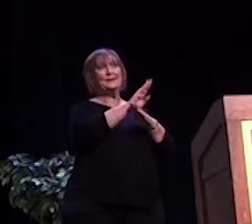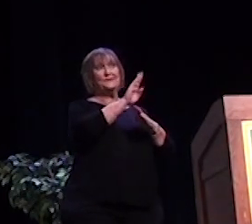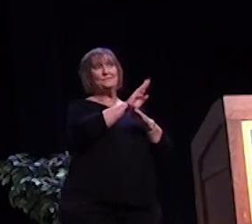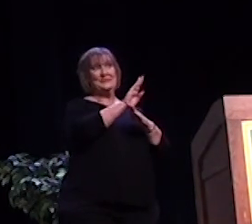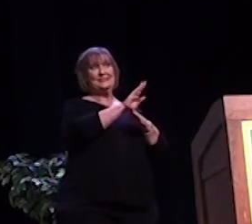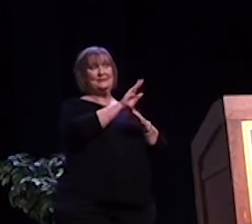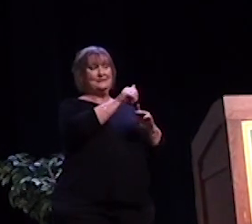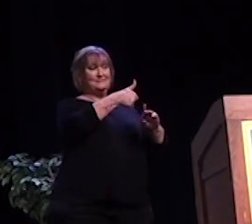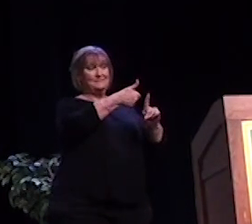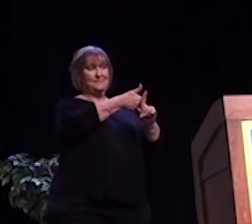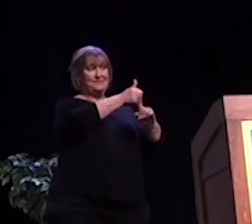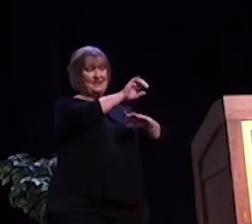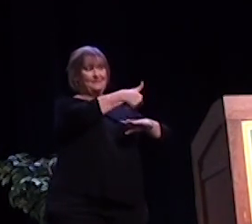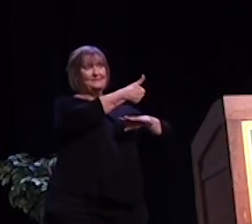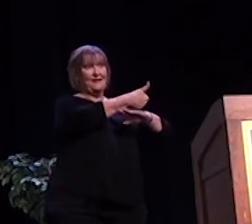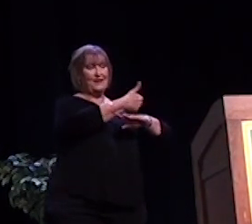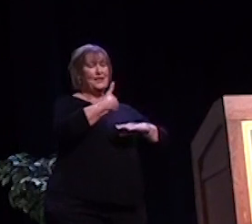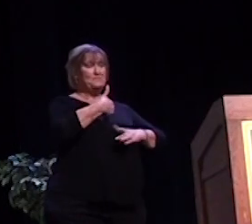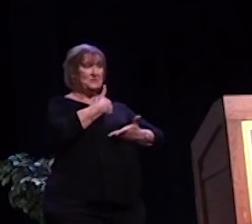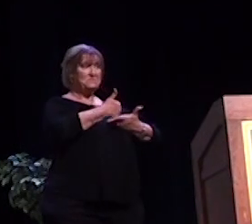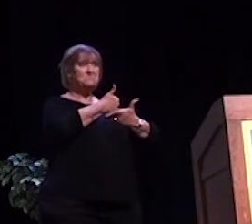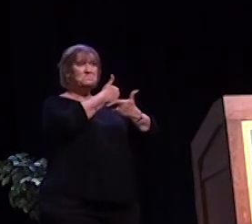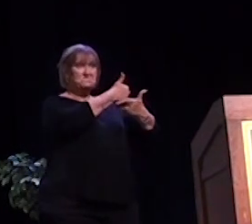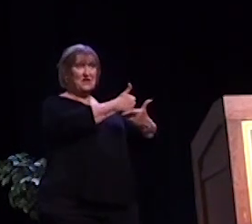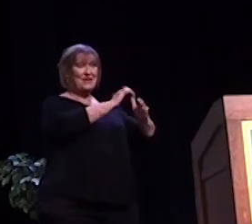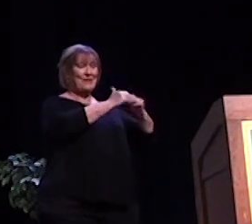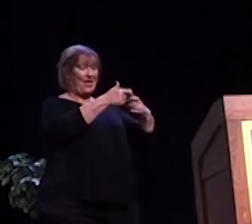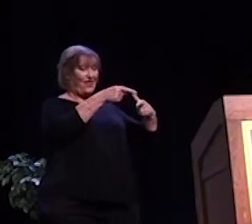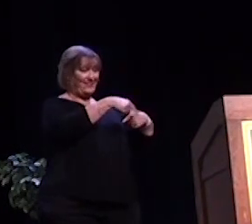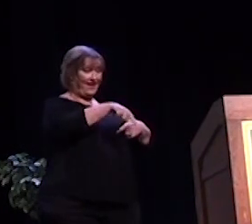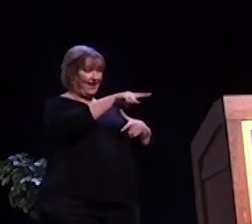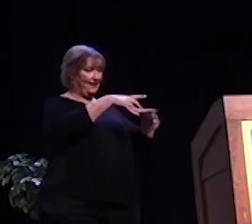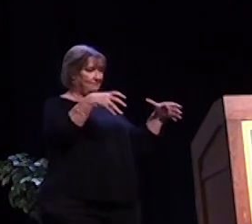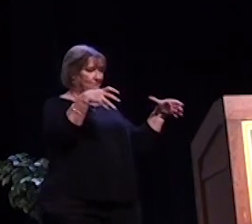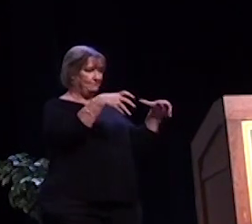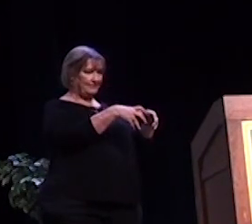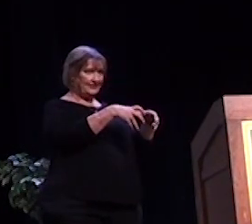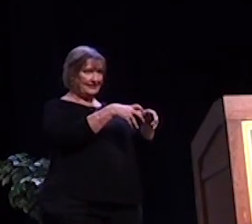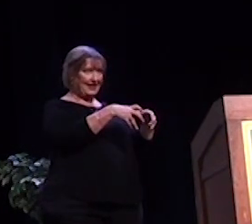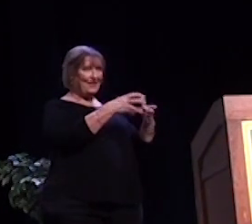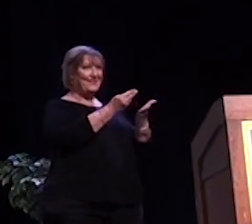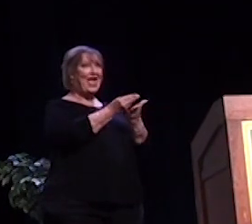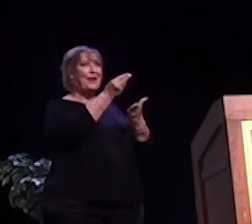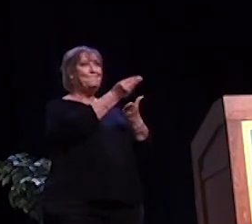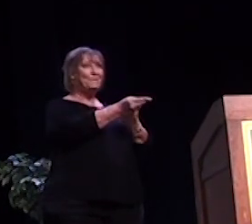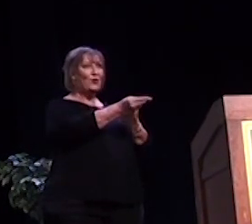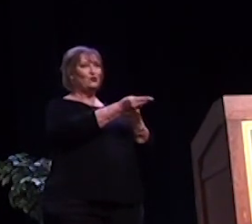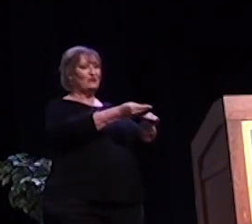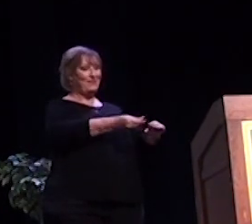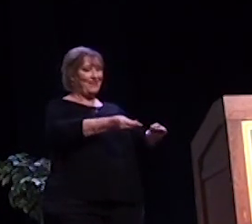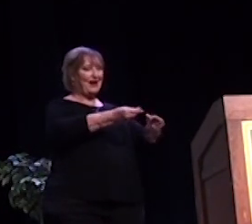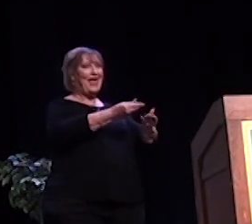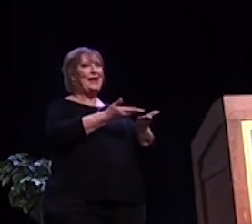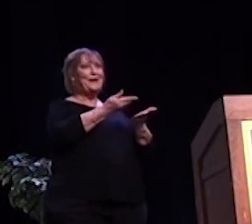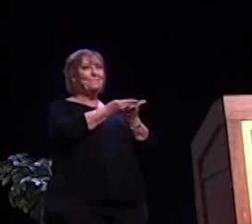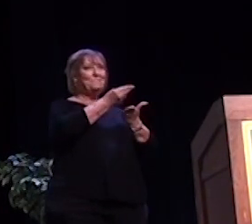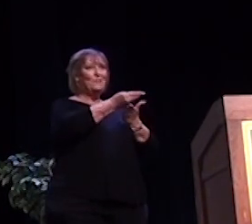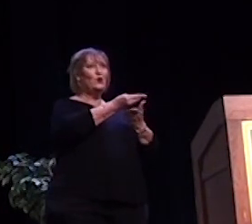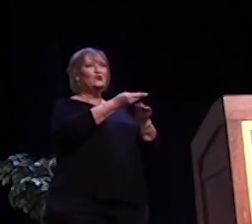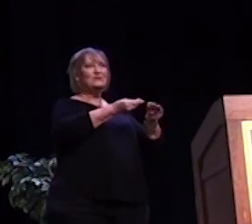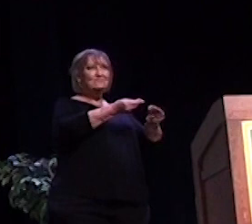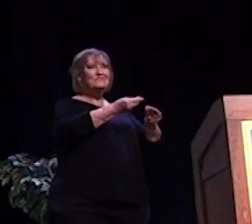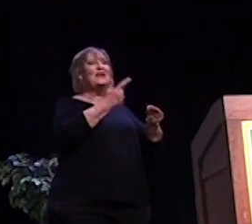and resources for them to come together, work together, and purchase their community and operate it on a